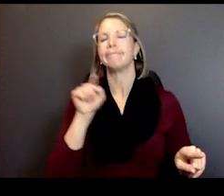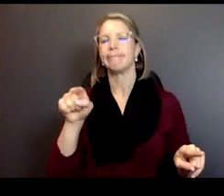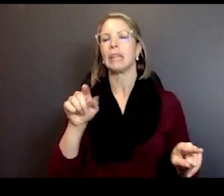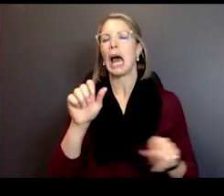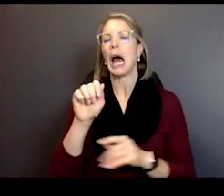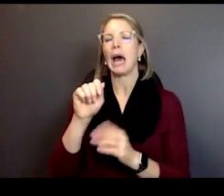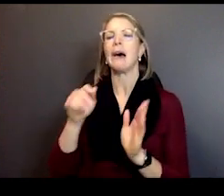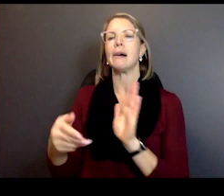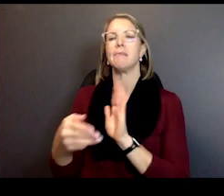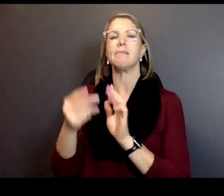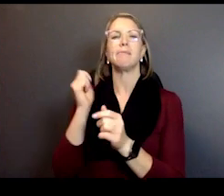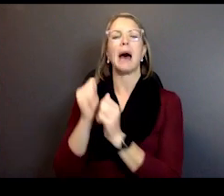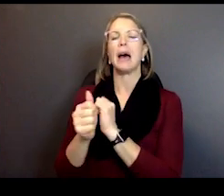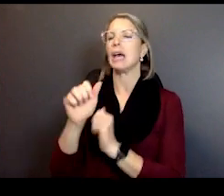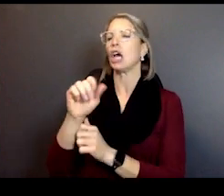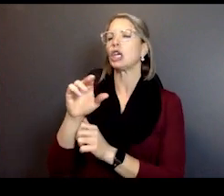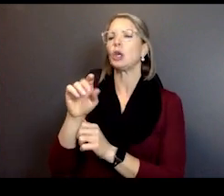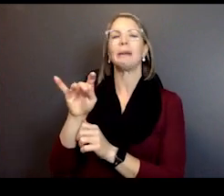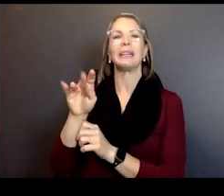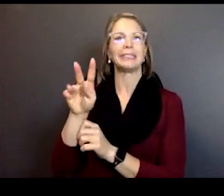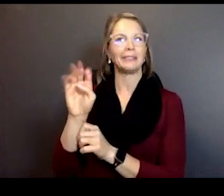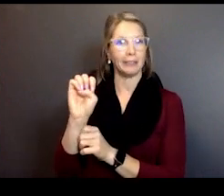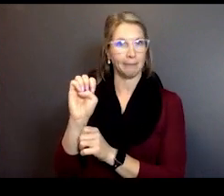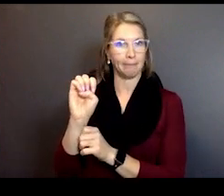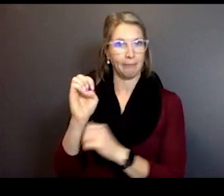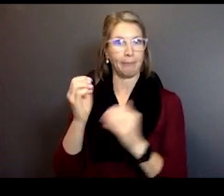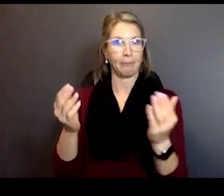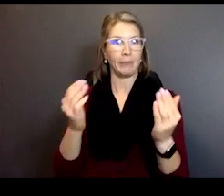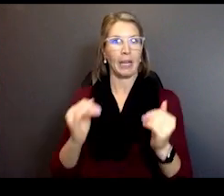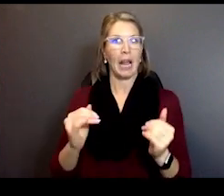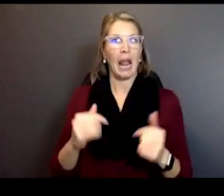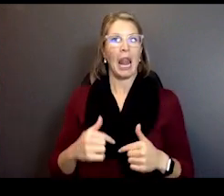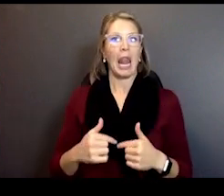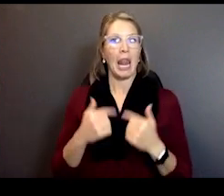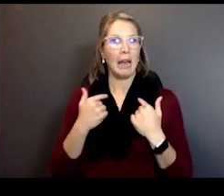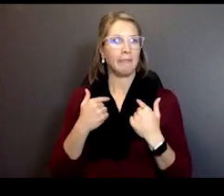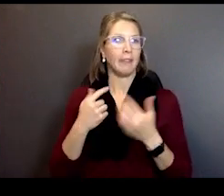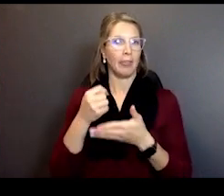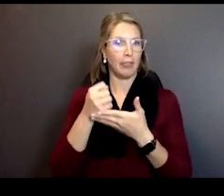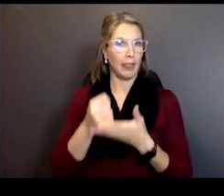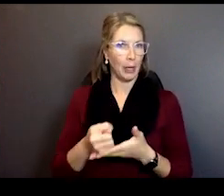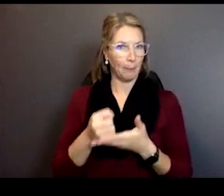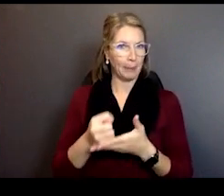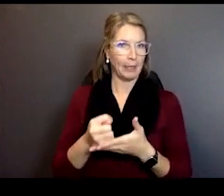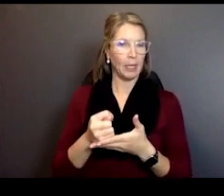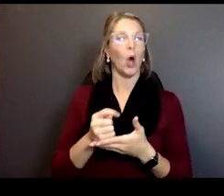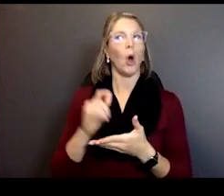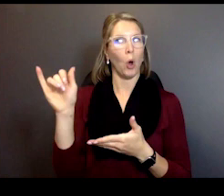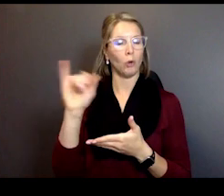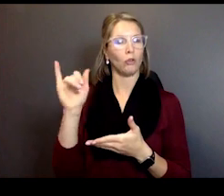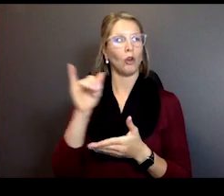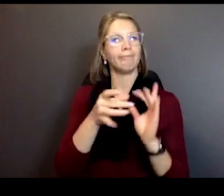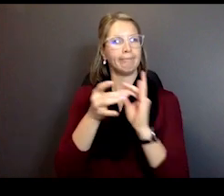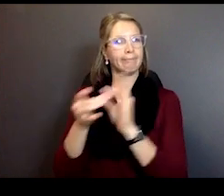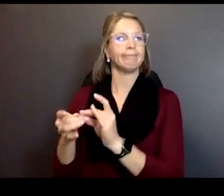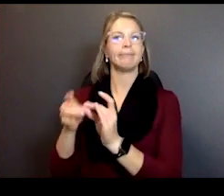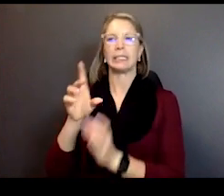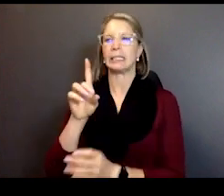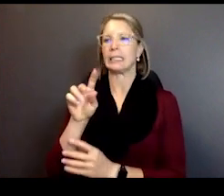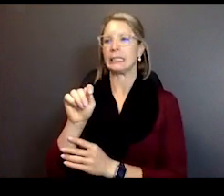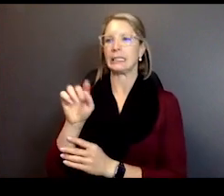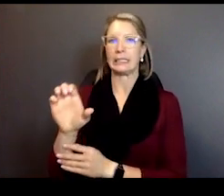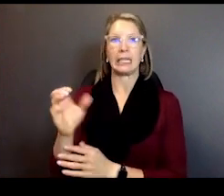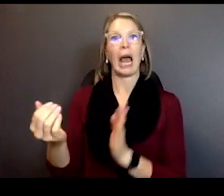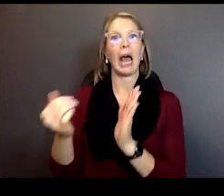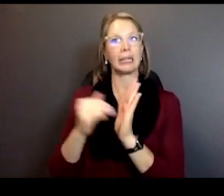Life-sustaining therapy has a unique set of criteria to qualify for the DTC. In this section, answer the questions that